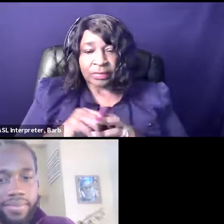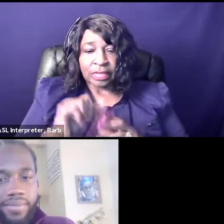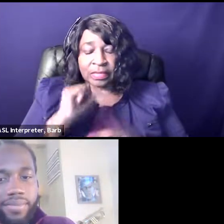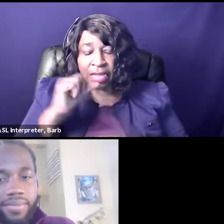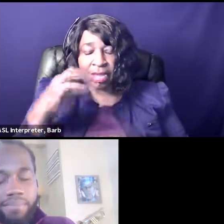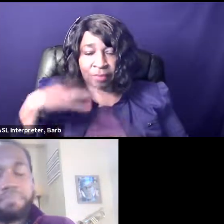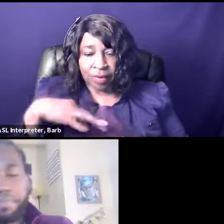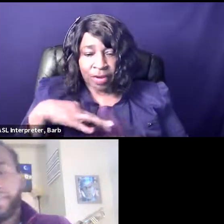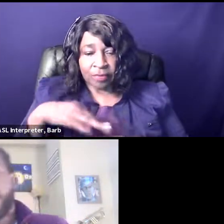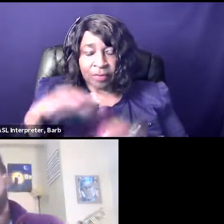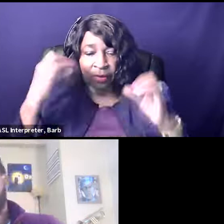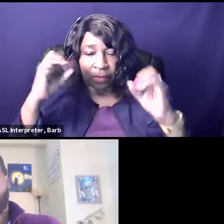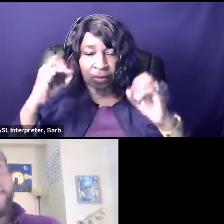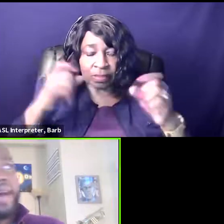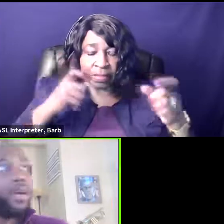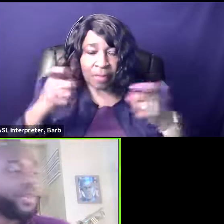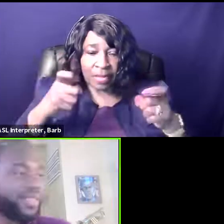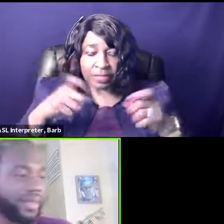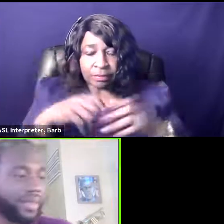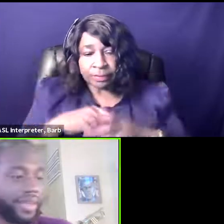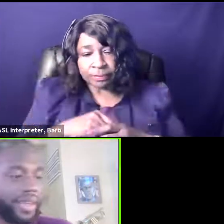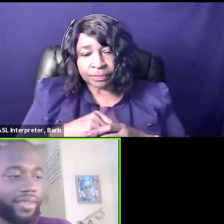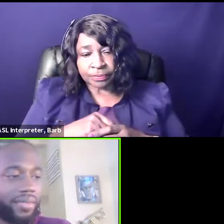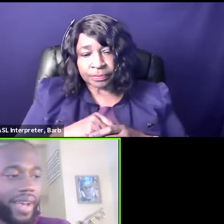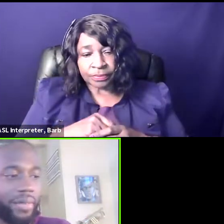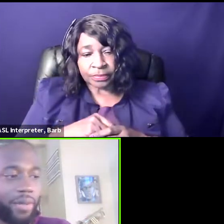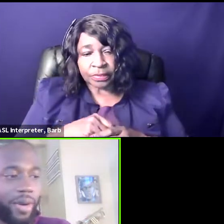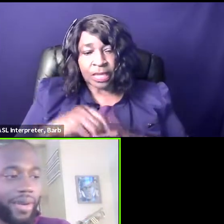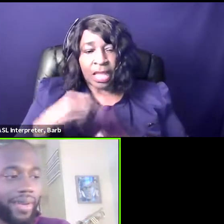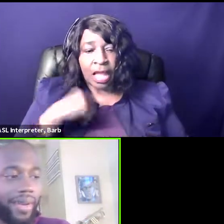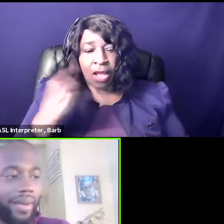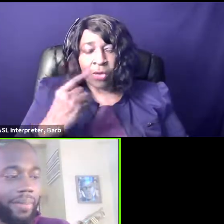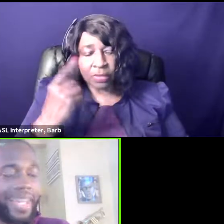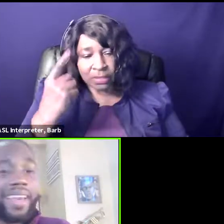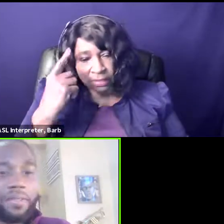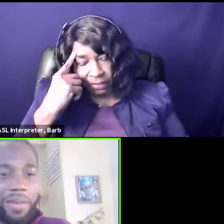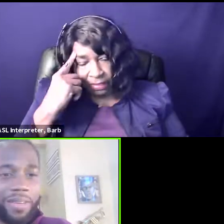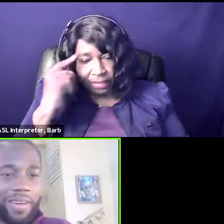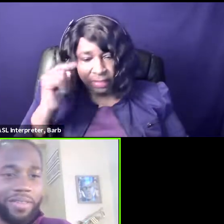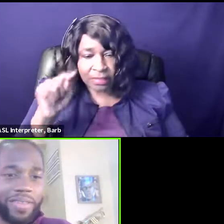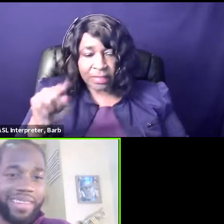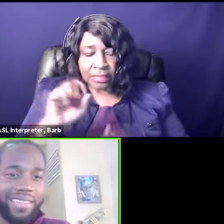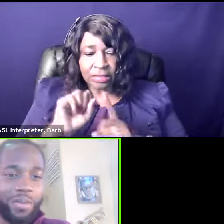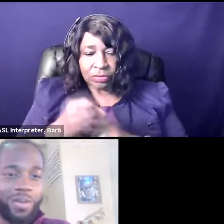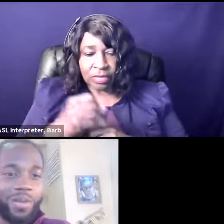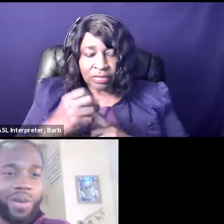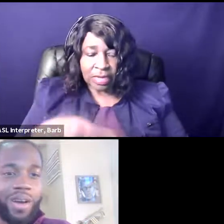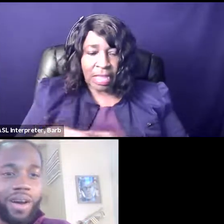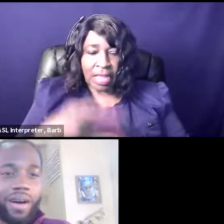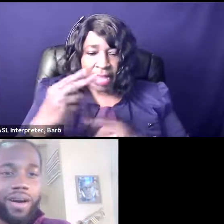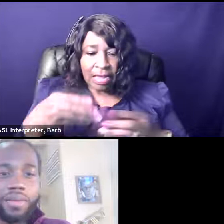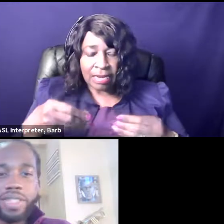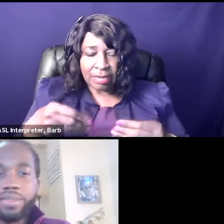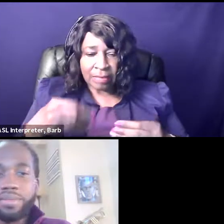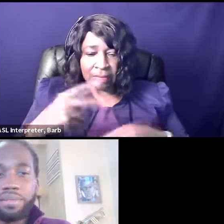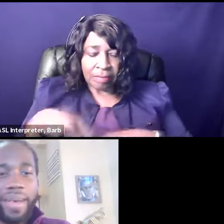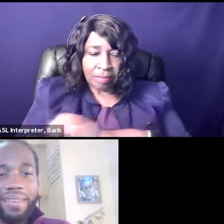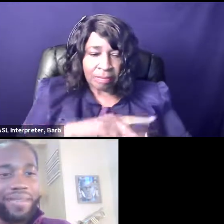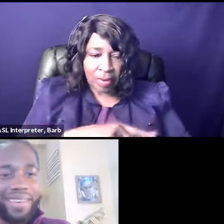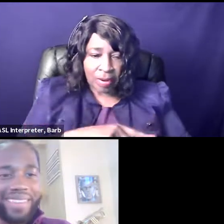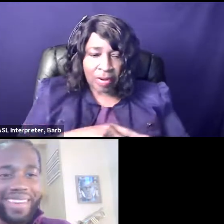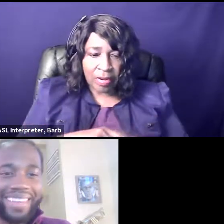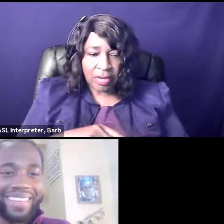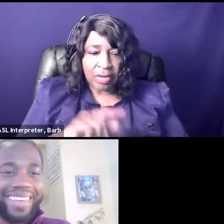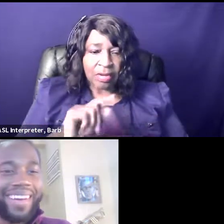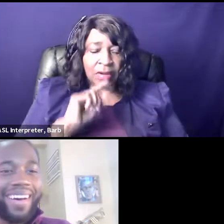management. Yeah, I always think the case of Highland Park and Hamtramck, right, for that example, are just